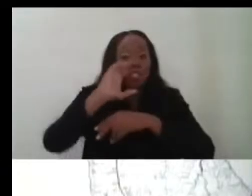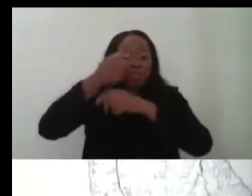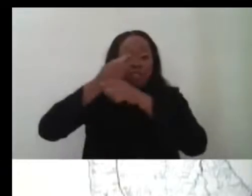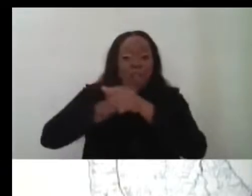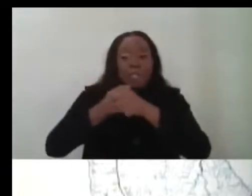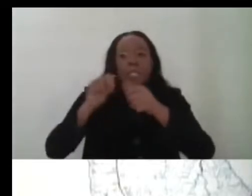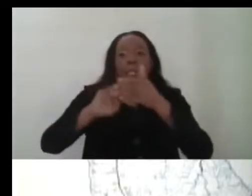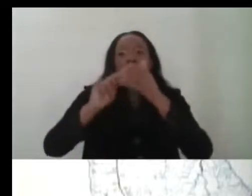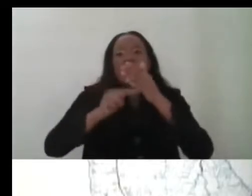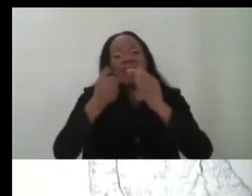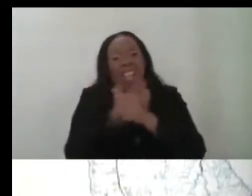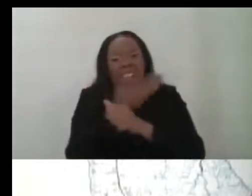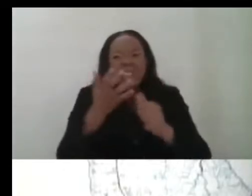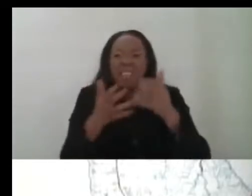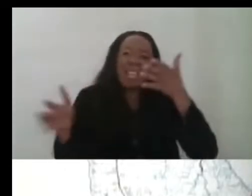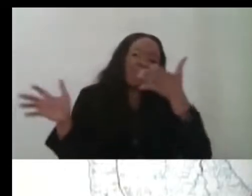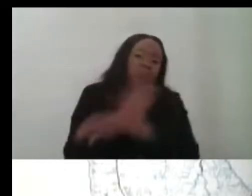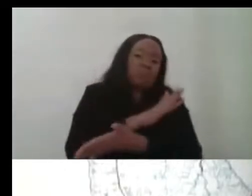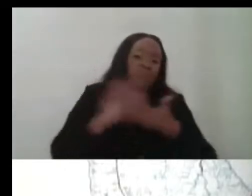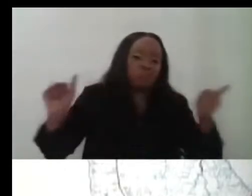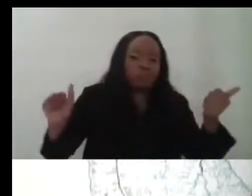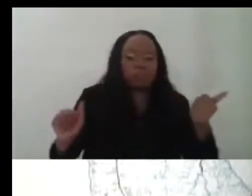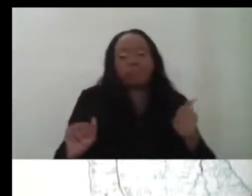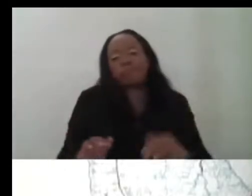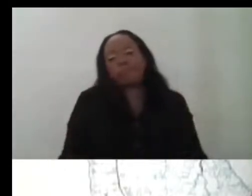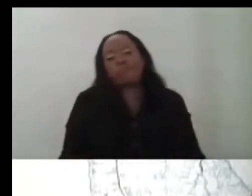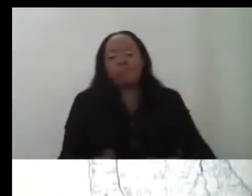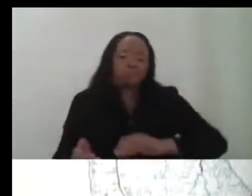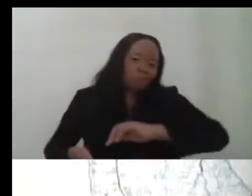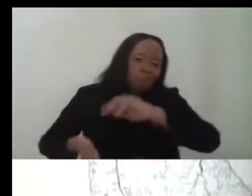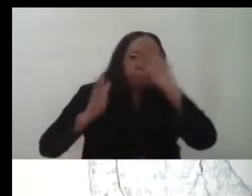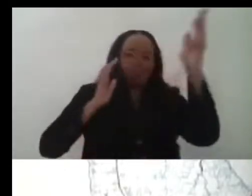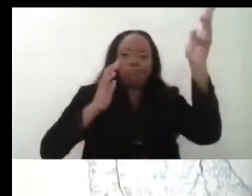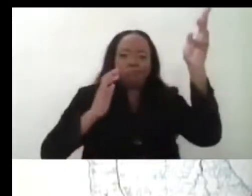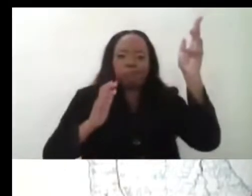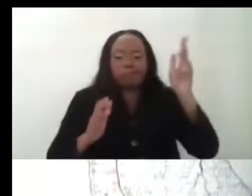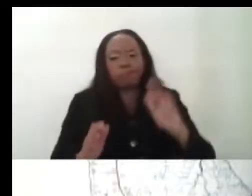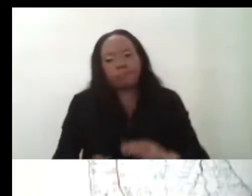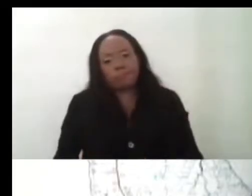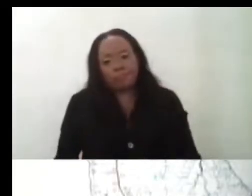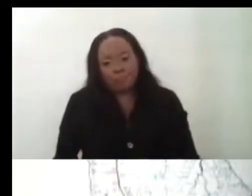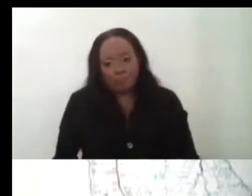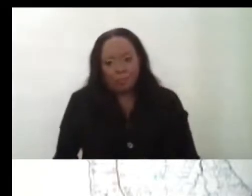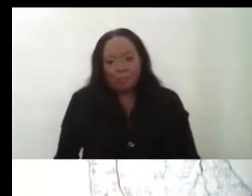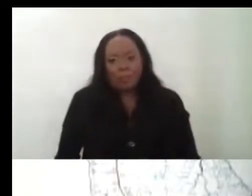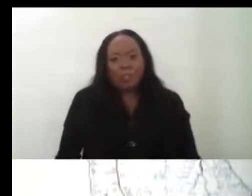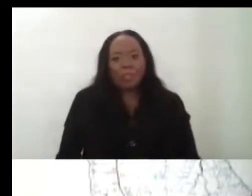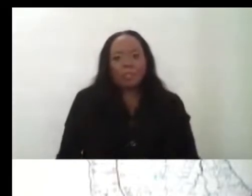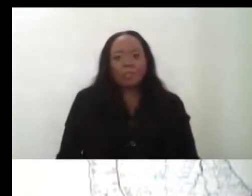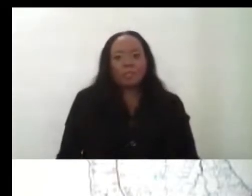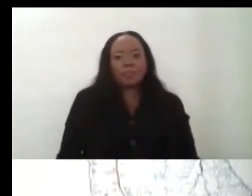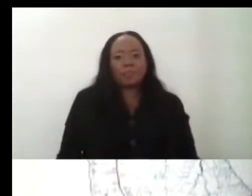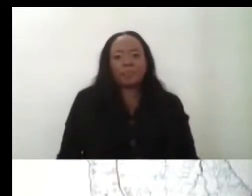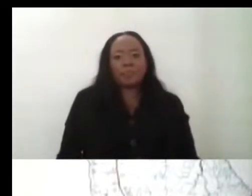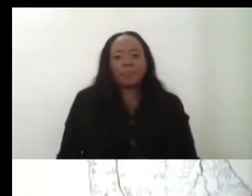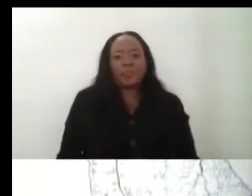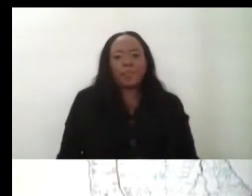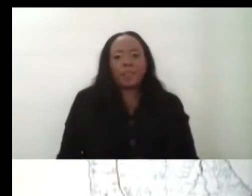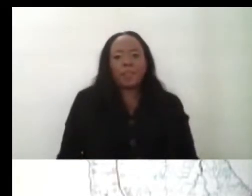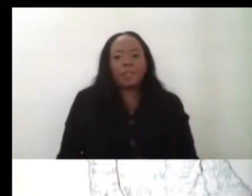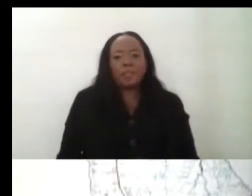you can't put on a tarp, you can't put on galvanize, and the house, actually, it compromises the integrity of the entire house. I learned all this from